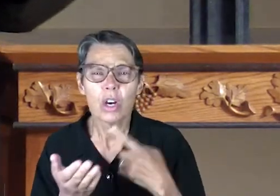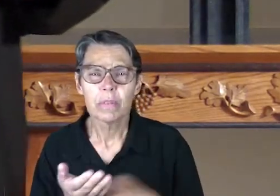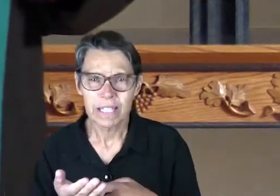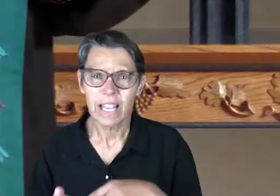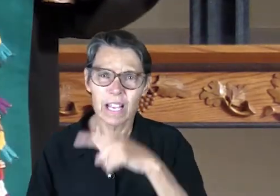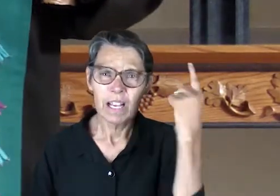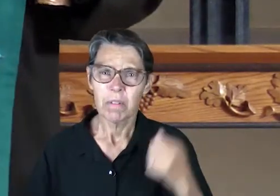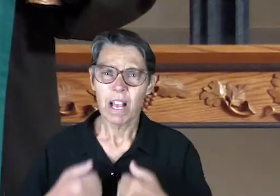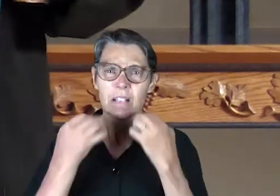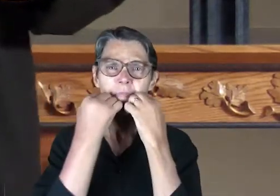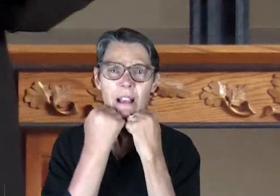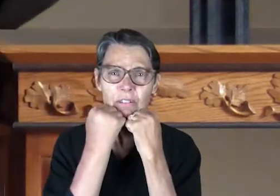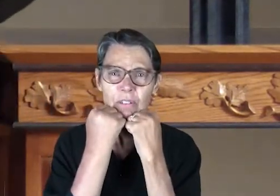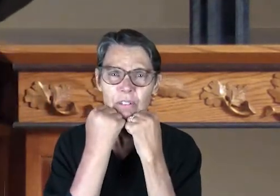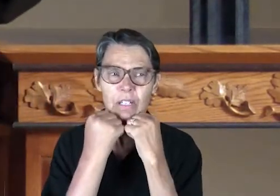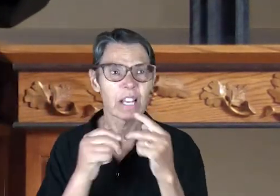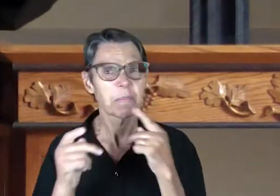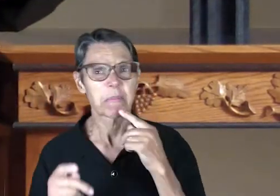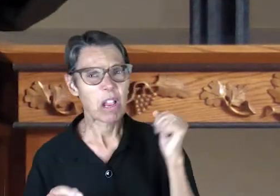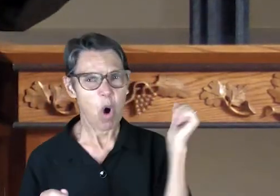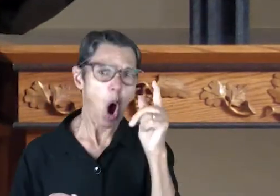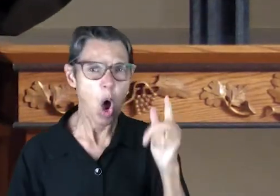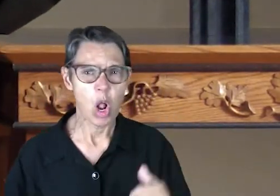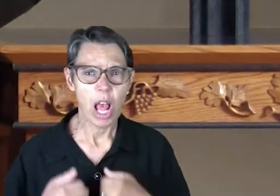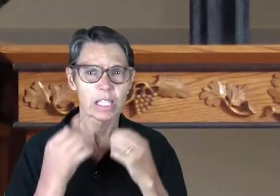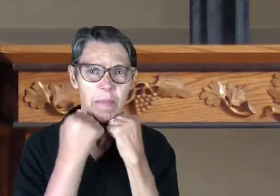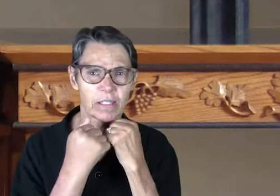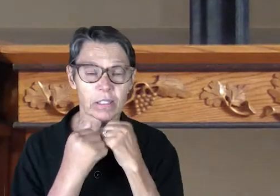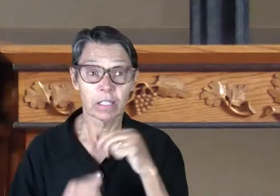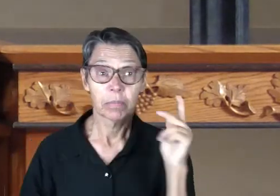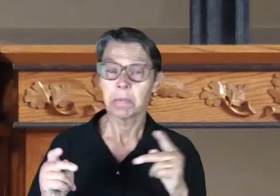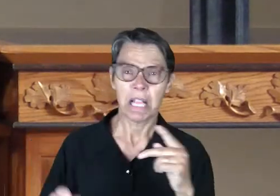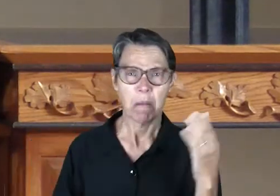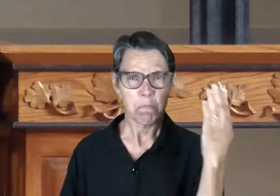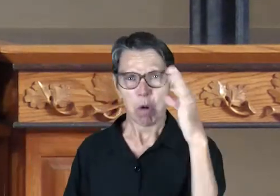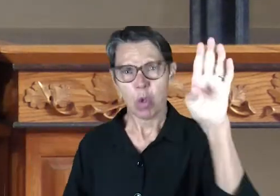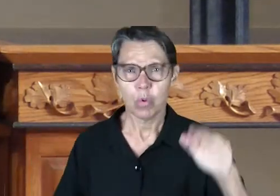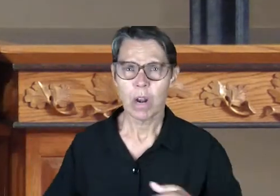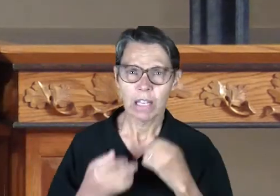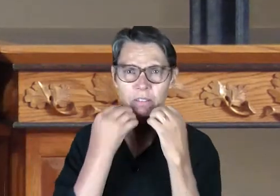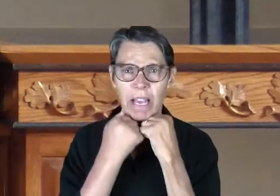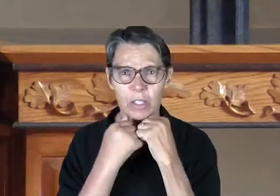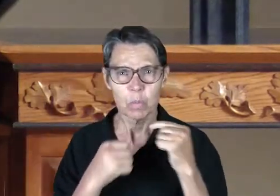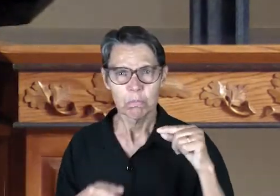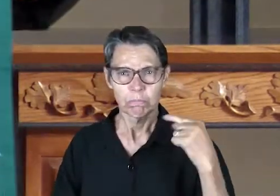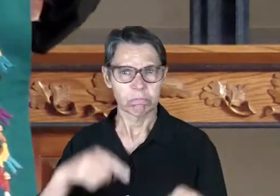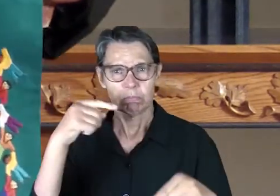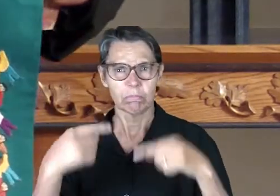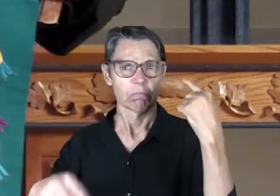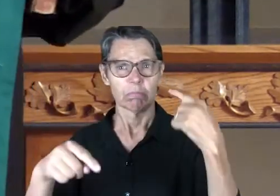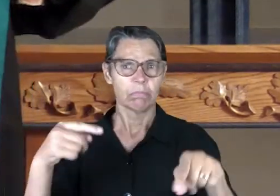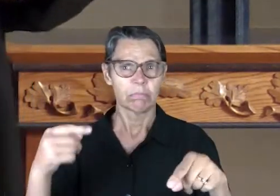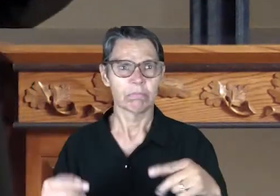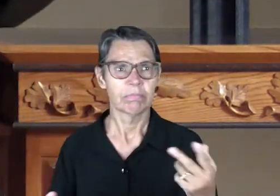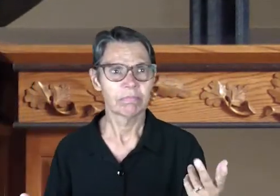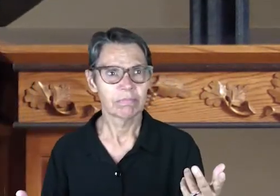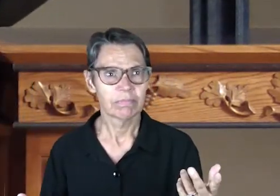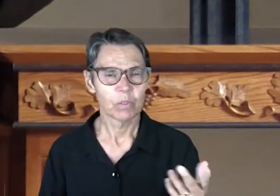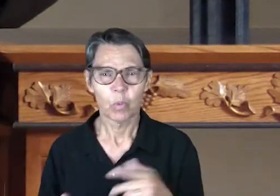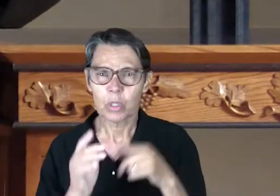What are we arguing about when we say Black Lives Matter? And then other people say All Lives Matter. And then other people say Blue Lives